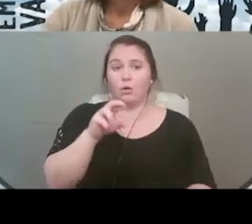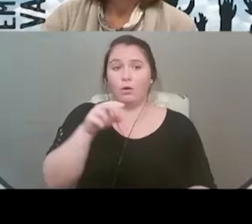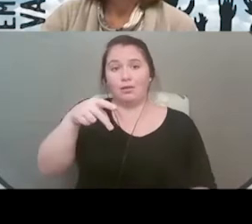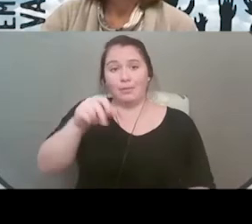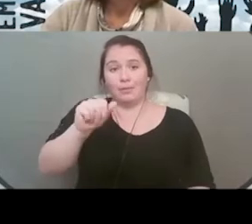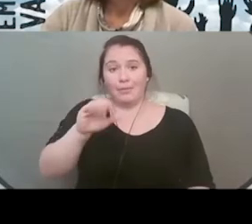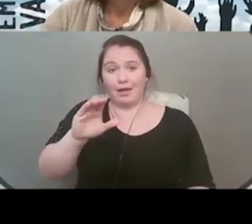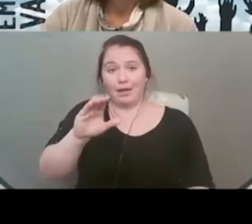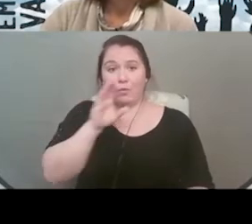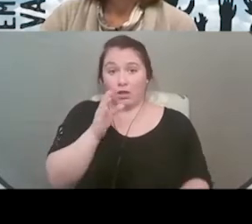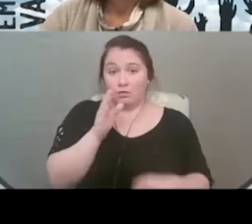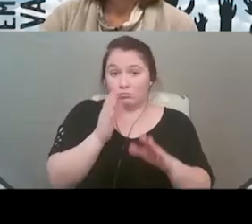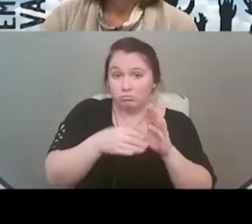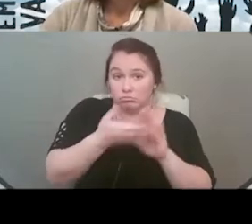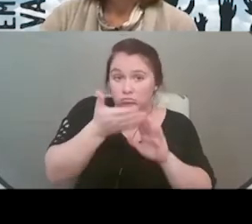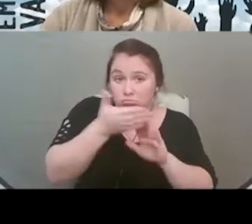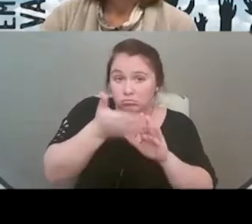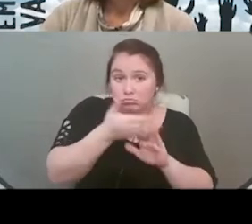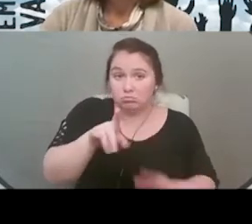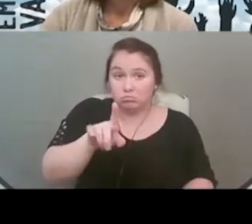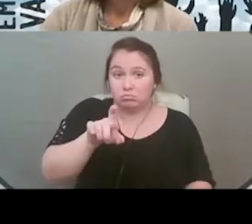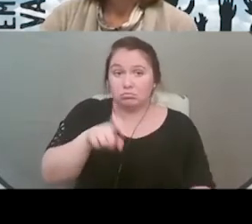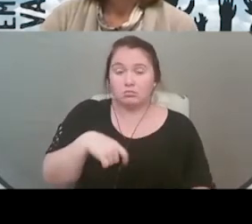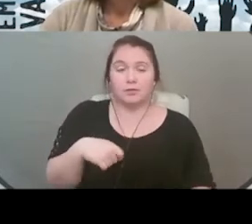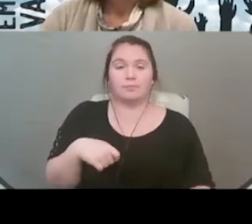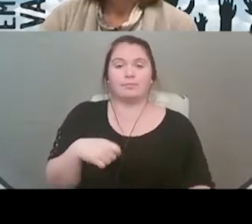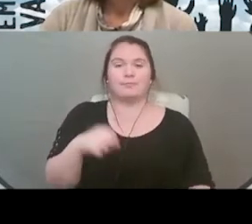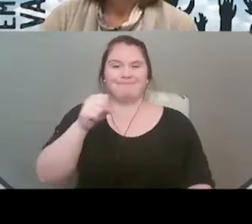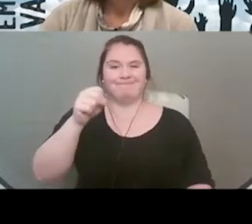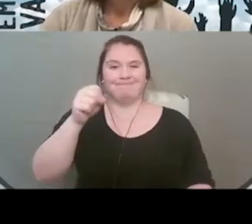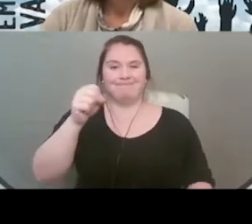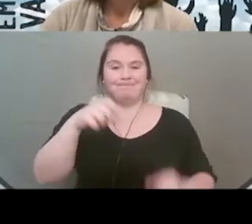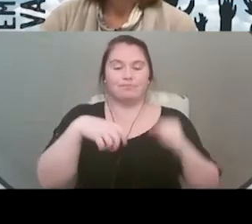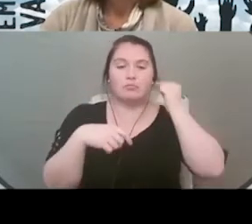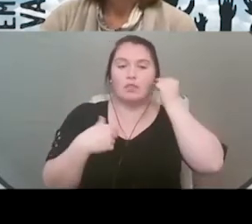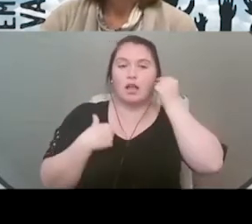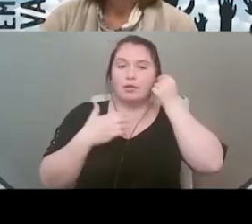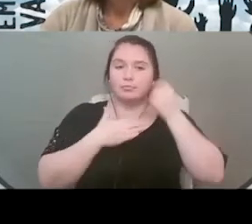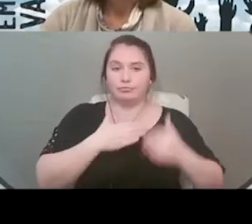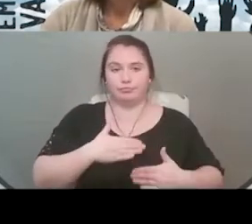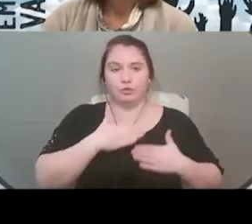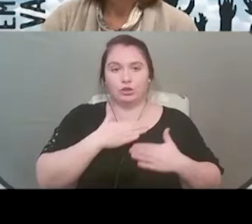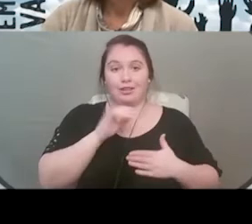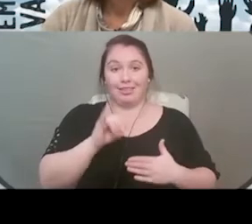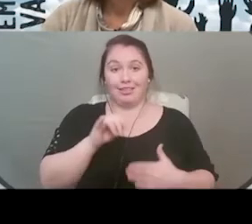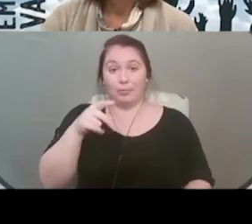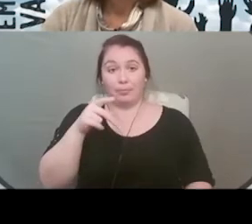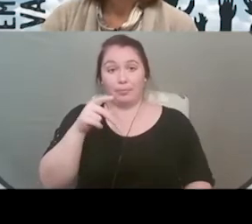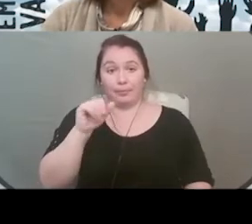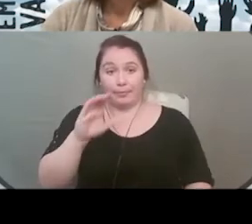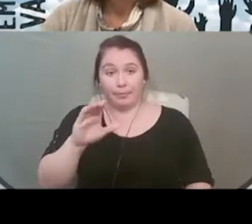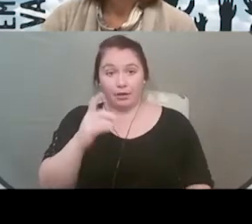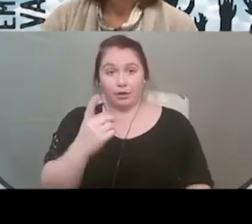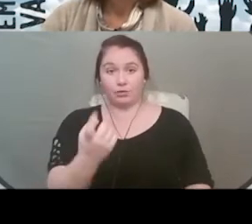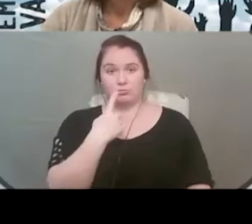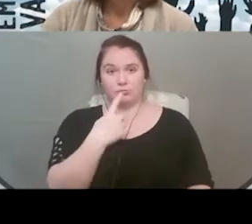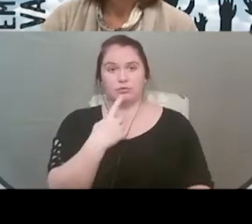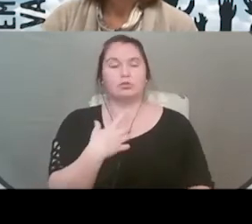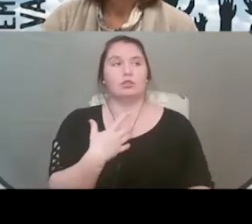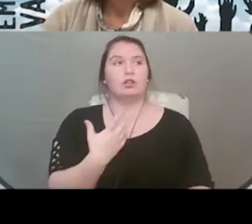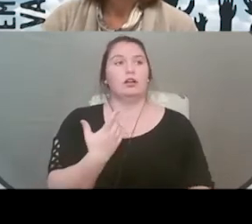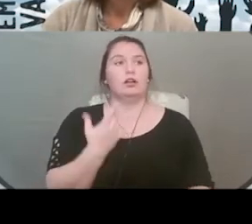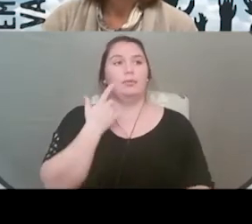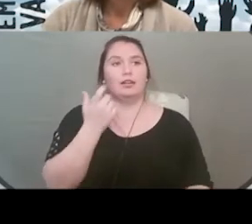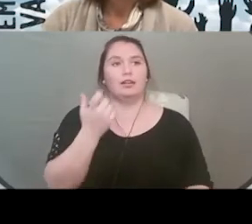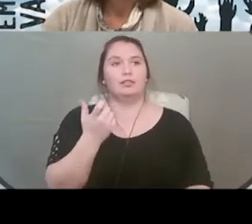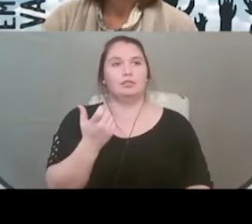pack be renovated as part of this project? Yeah, so I appreciate that question because I don't